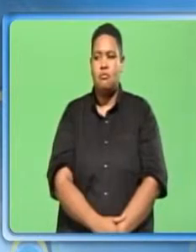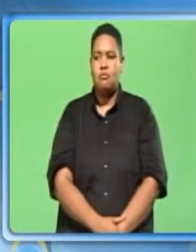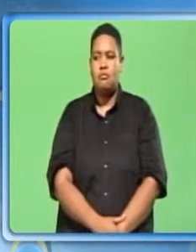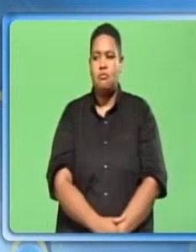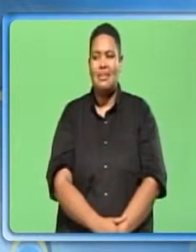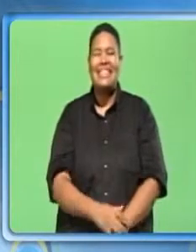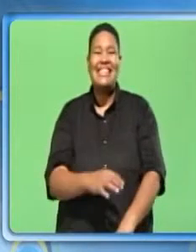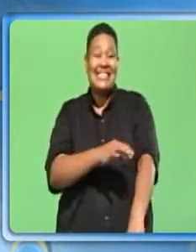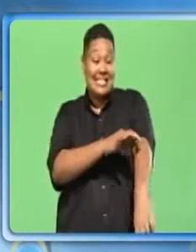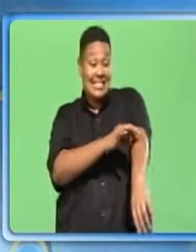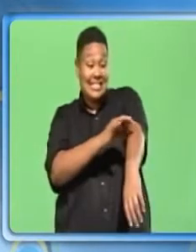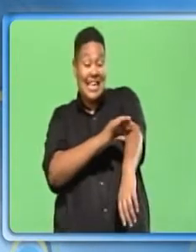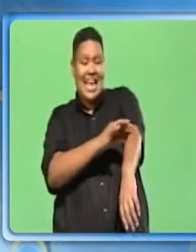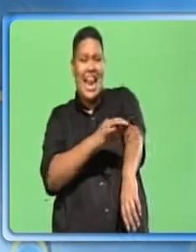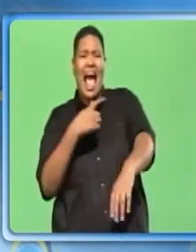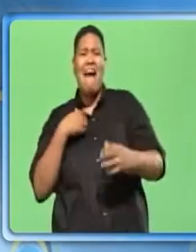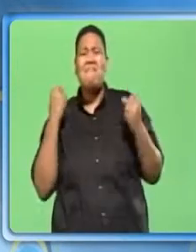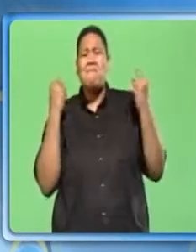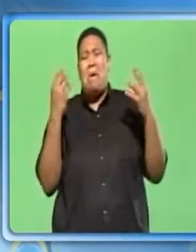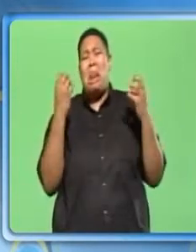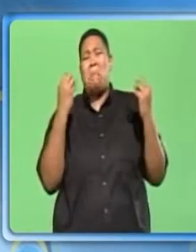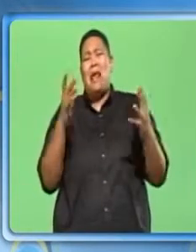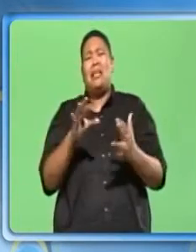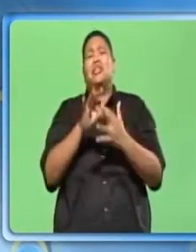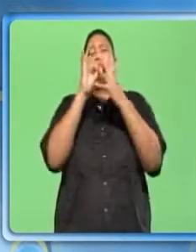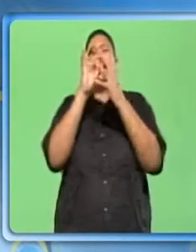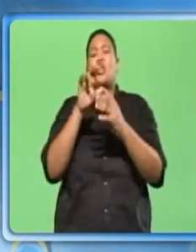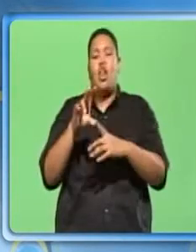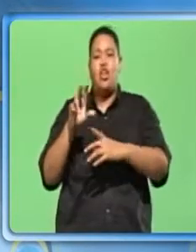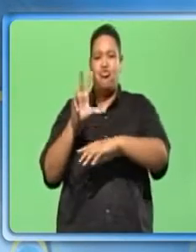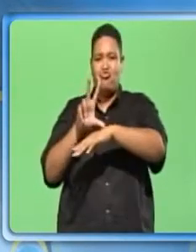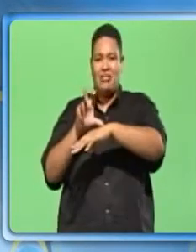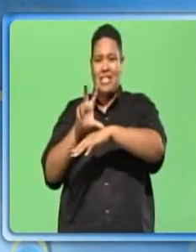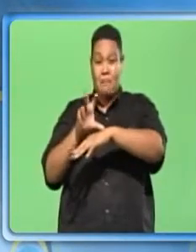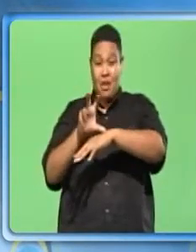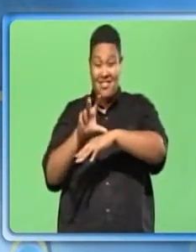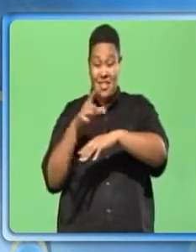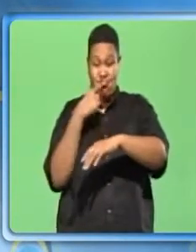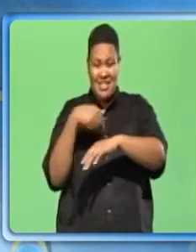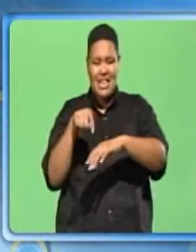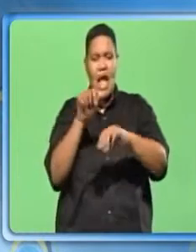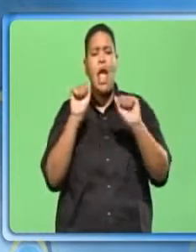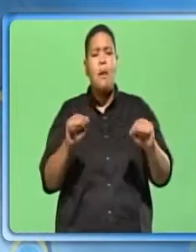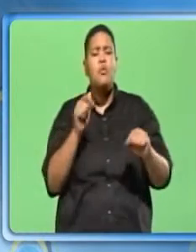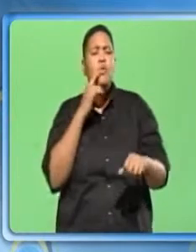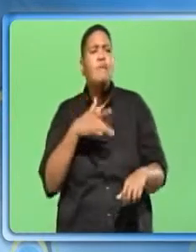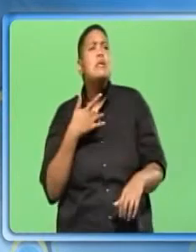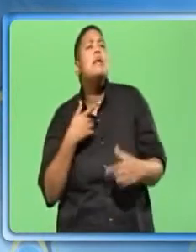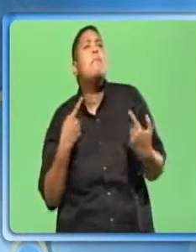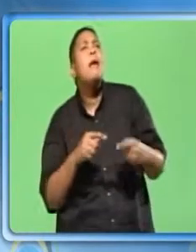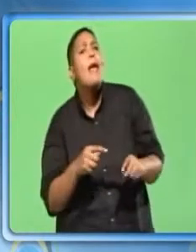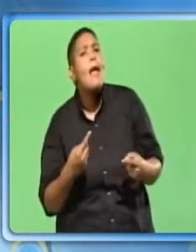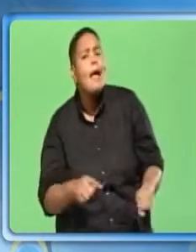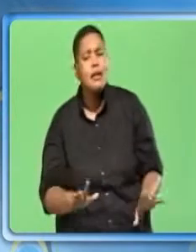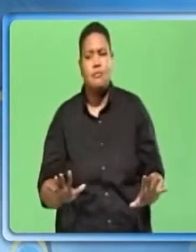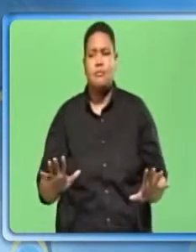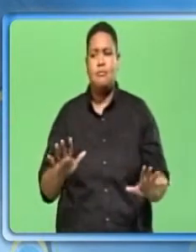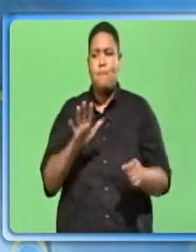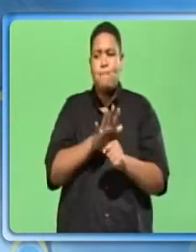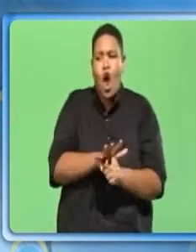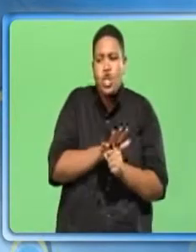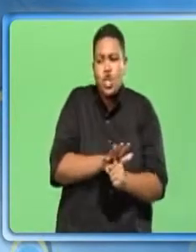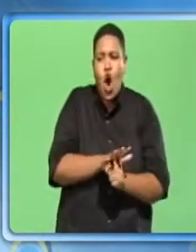The skin, however, has many specialized receptors. These are able to detect pain,